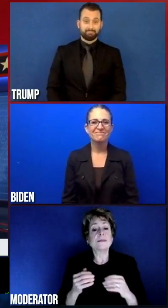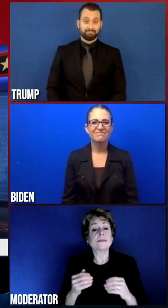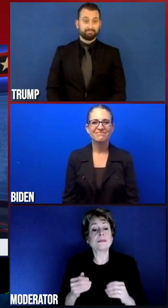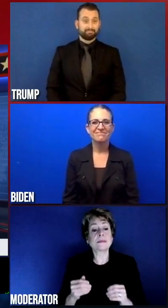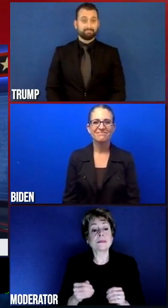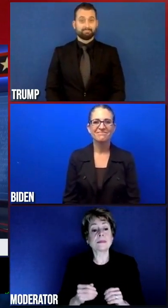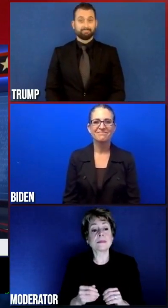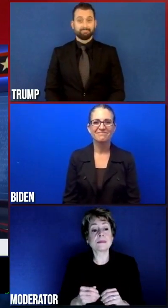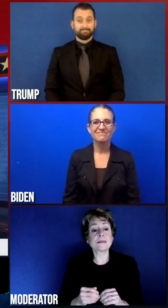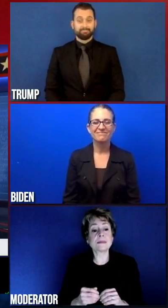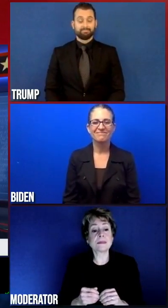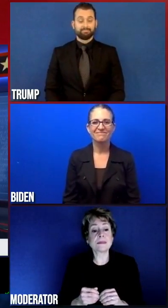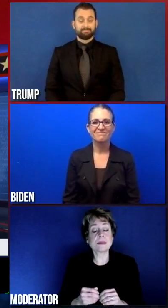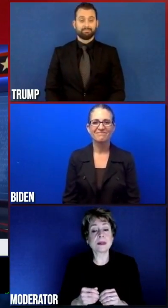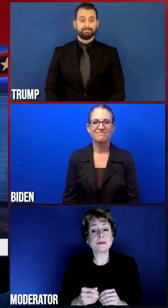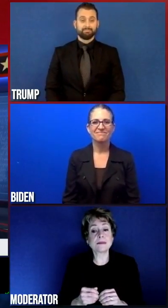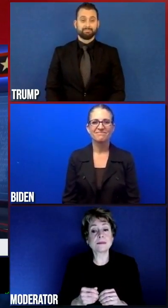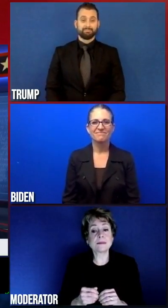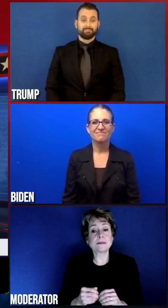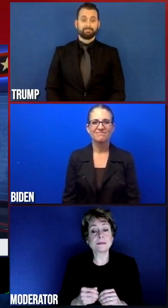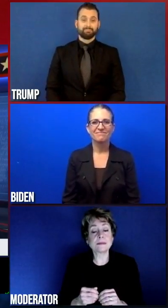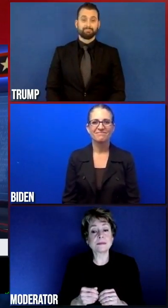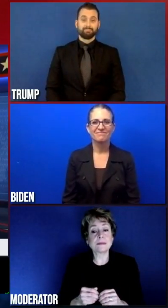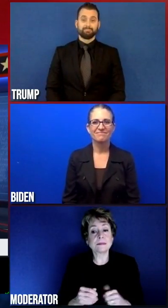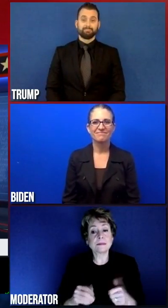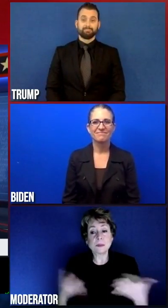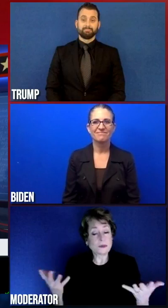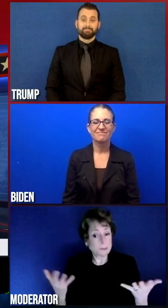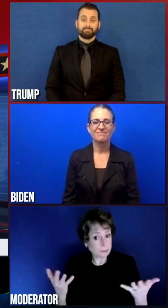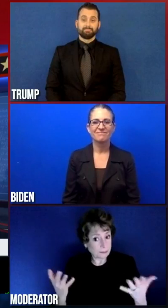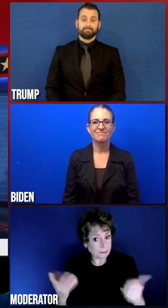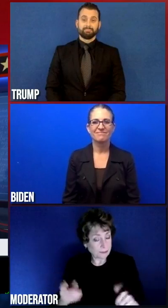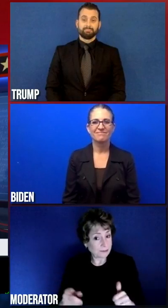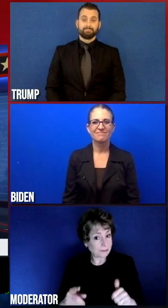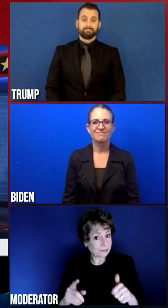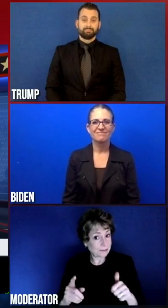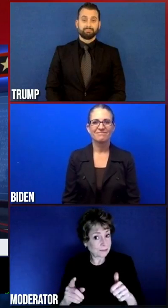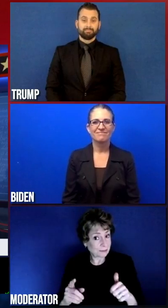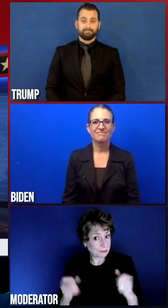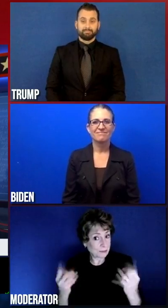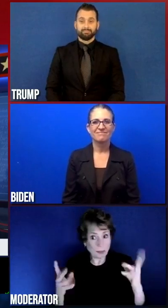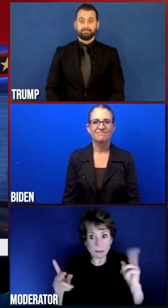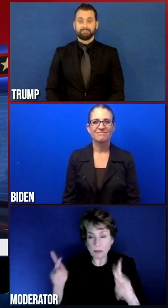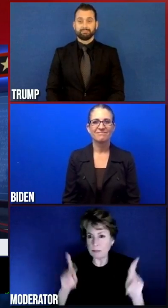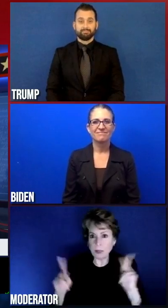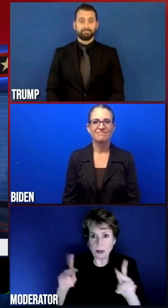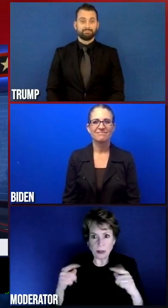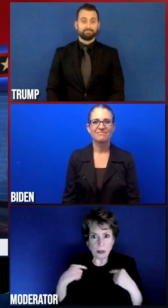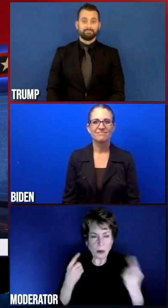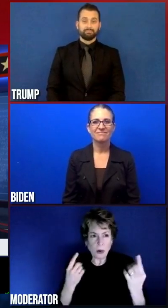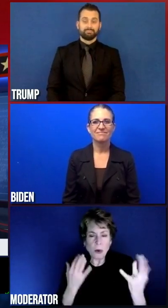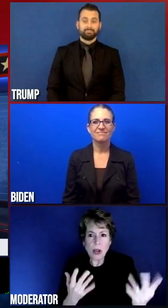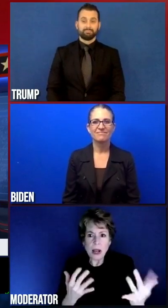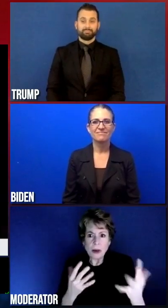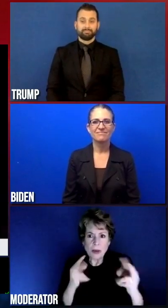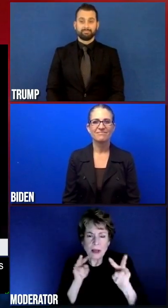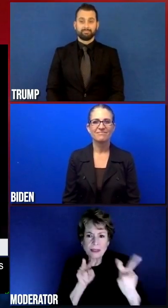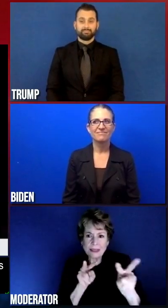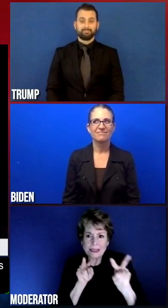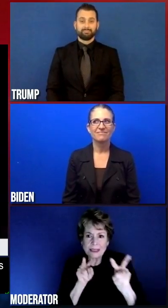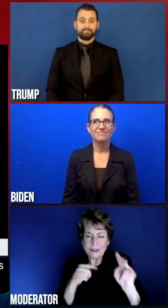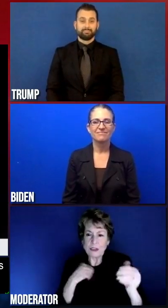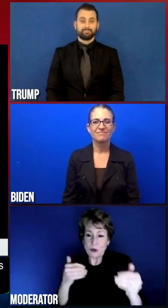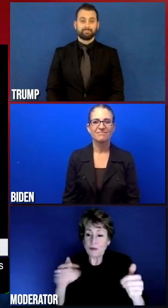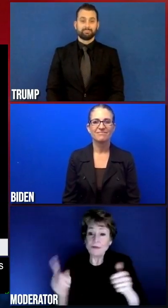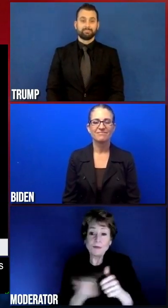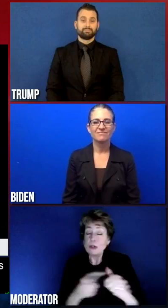Gentlemen, a lot of people have been waiting for this night, so let's get going. Our first subject is the Supreme Court.